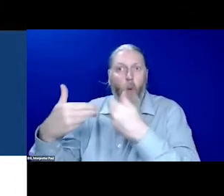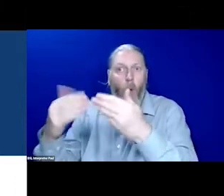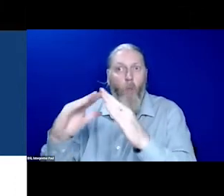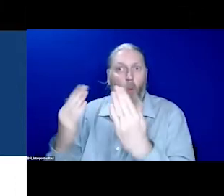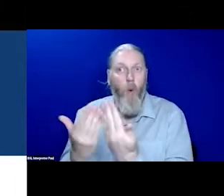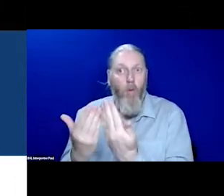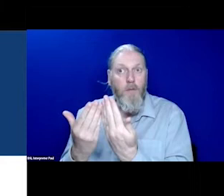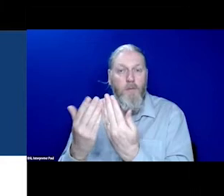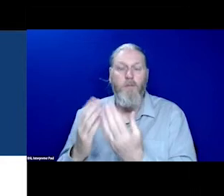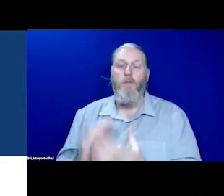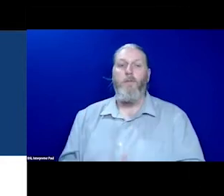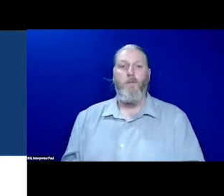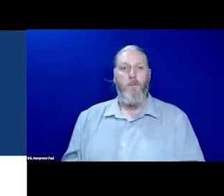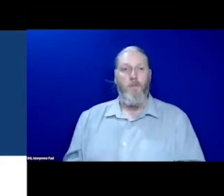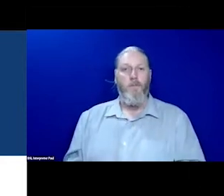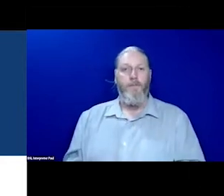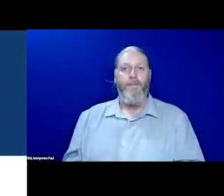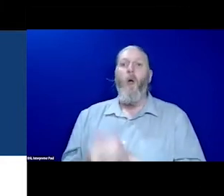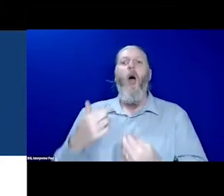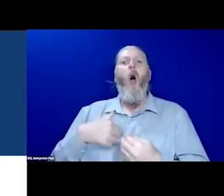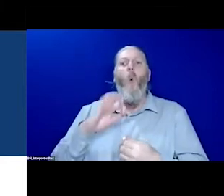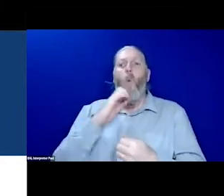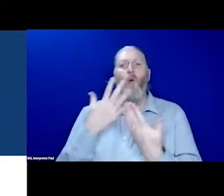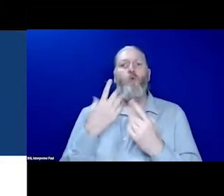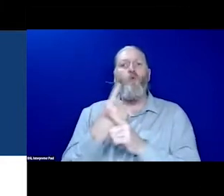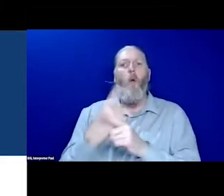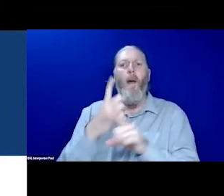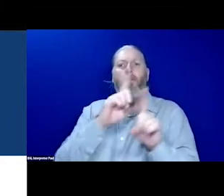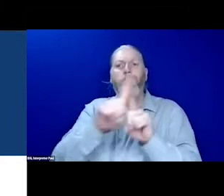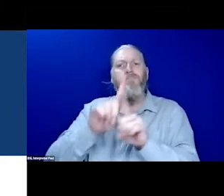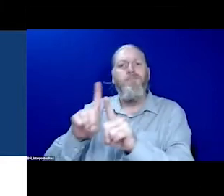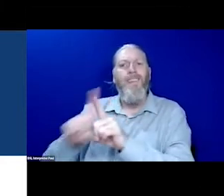I'm going to be talking about a range of mental health impacts.